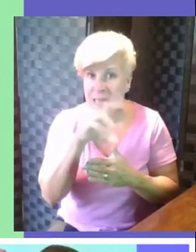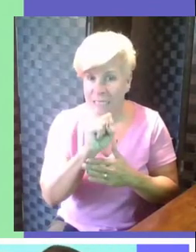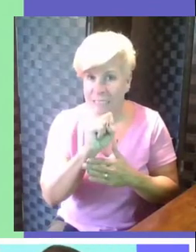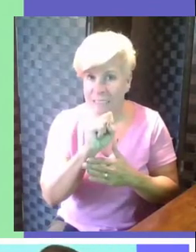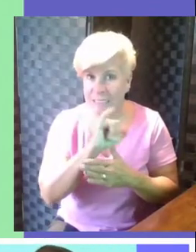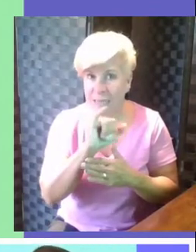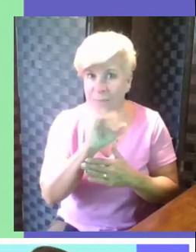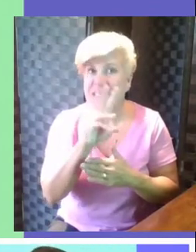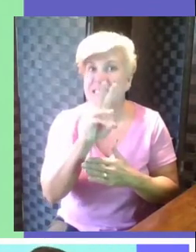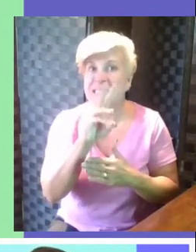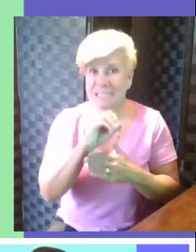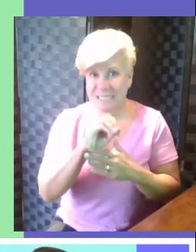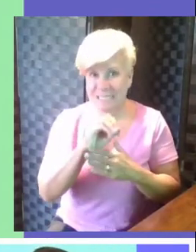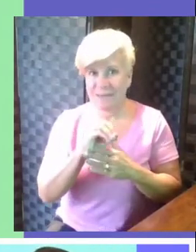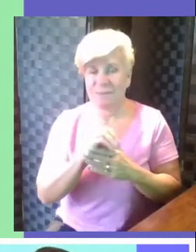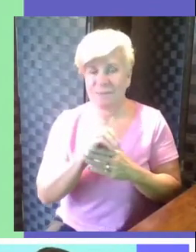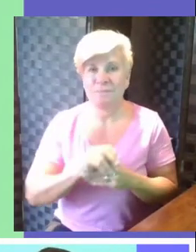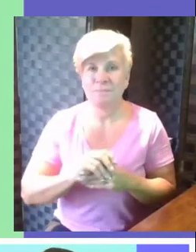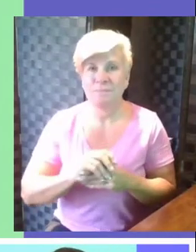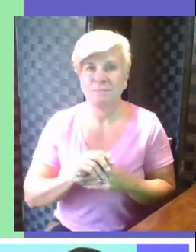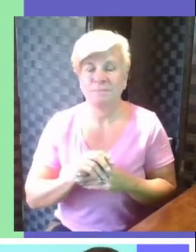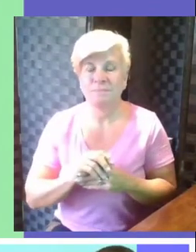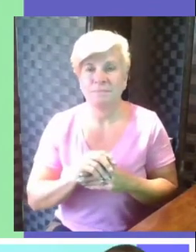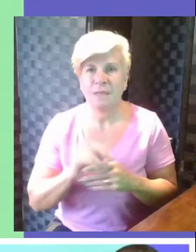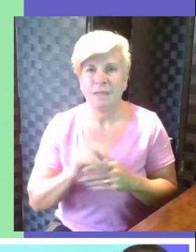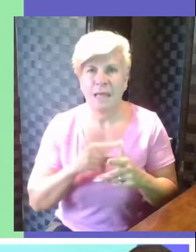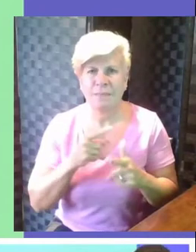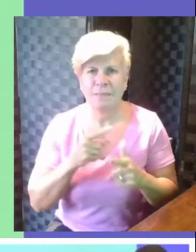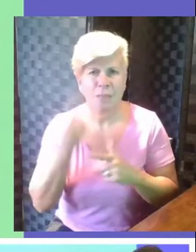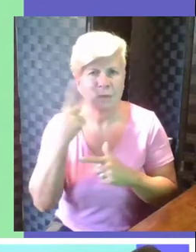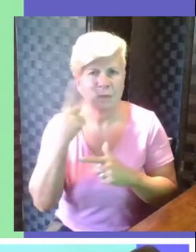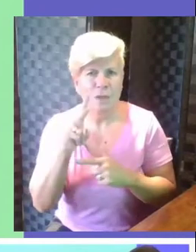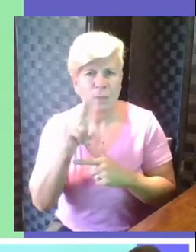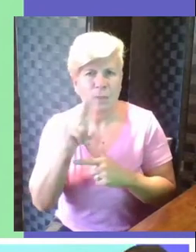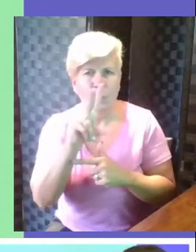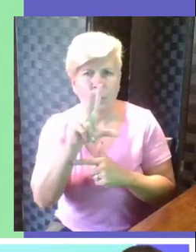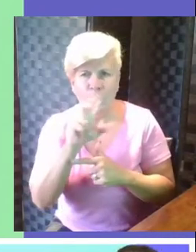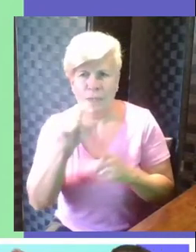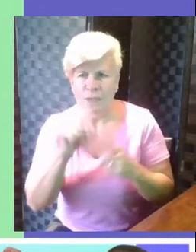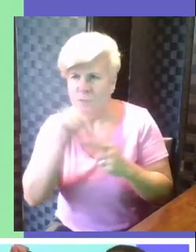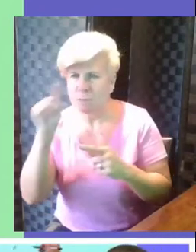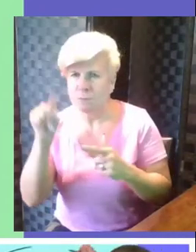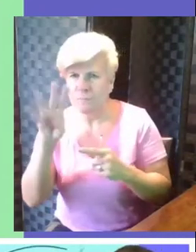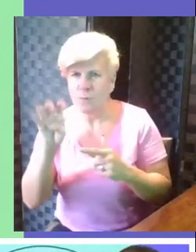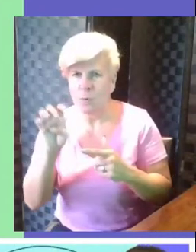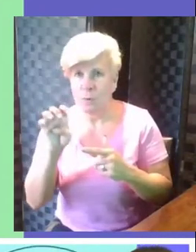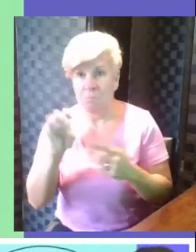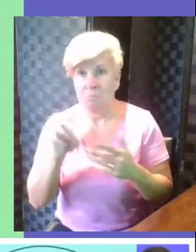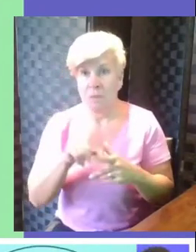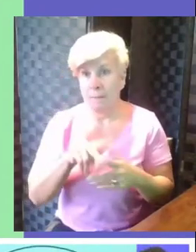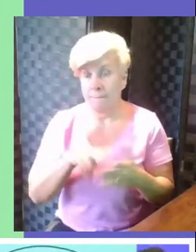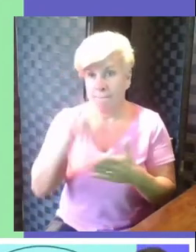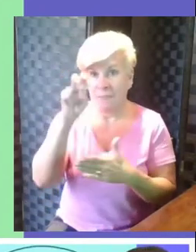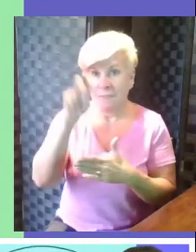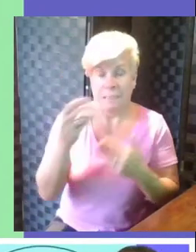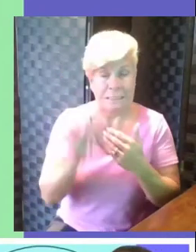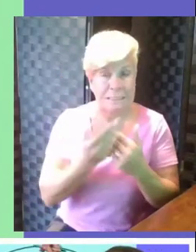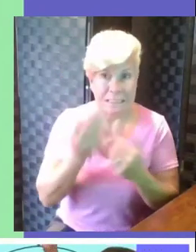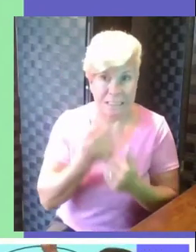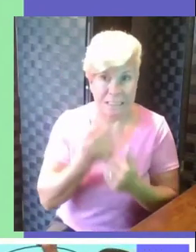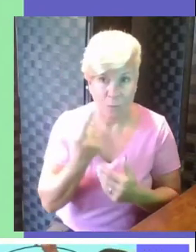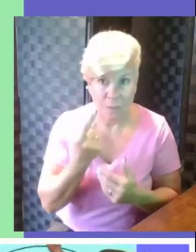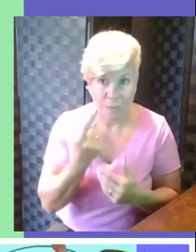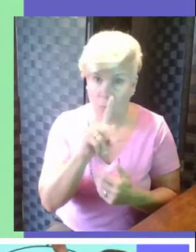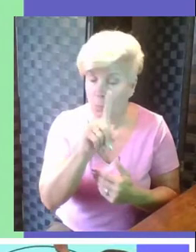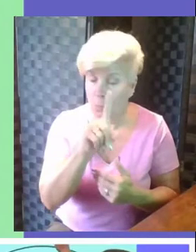the same as 60. And then take a look at this. From 300 to 400, that's a big jump, but it's an easy one. I'm